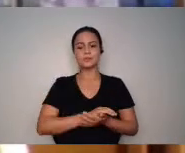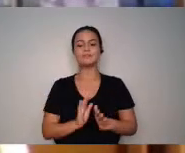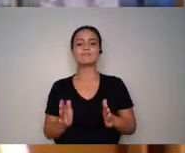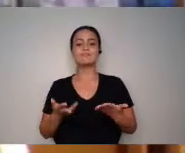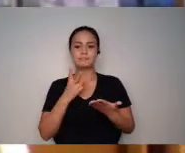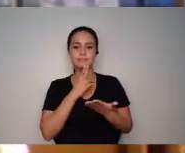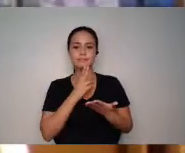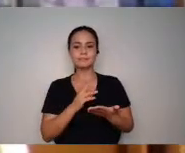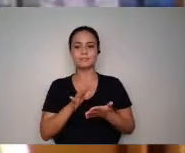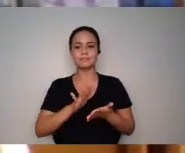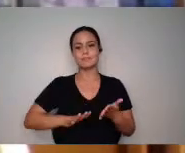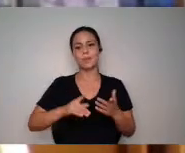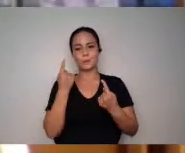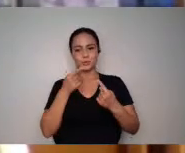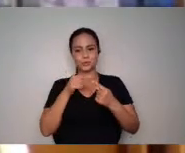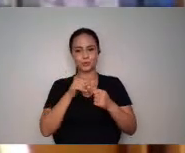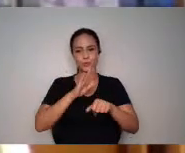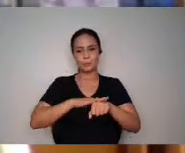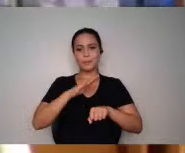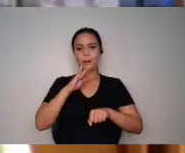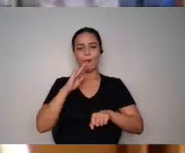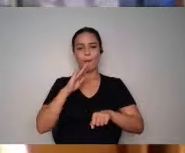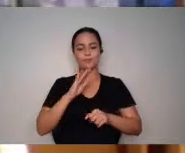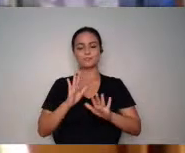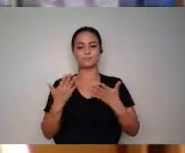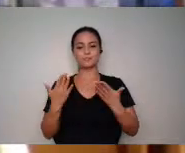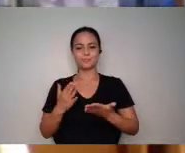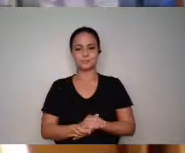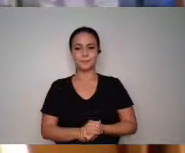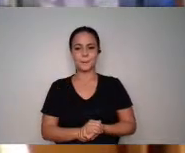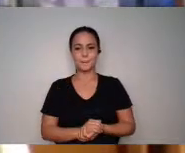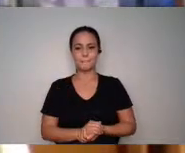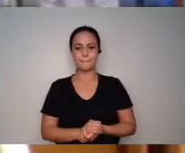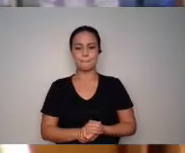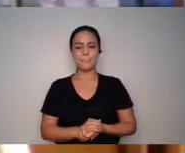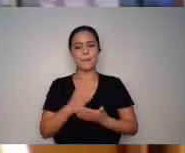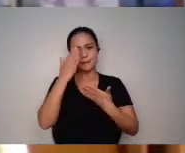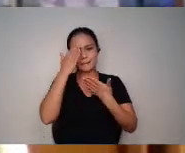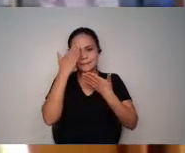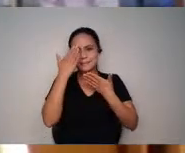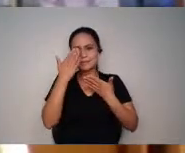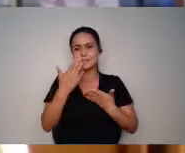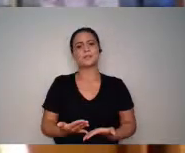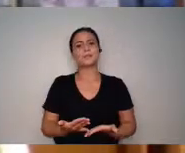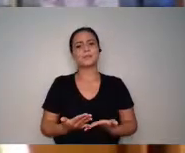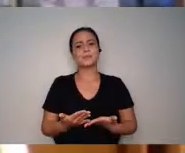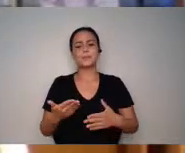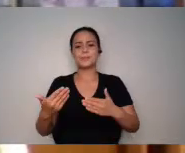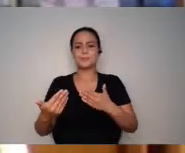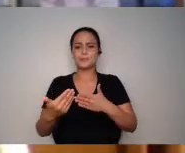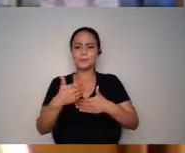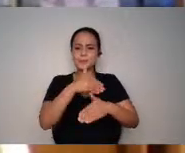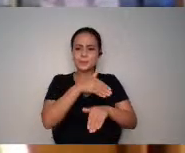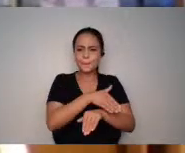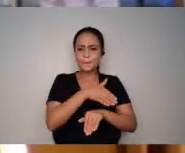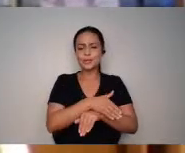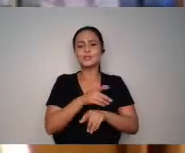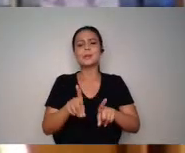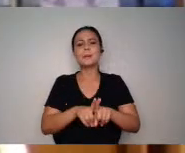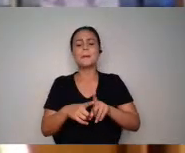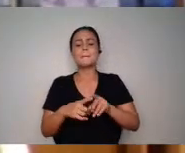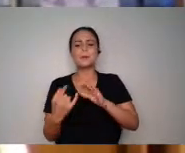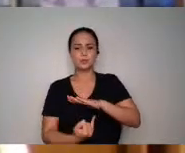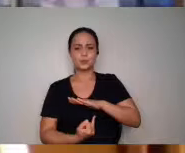here, we can learn. And I believe that's our most important goal. And I thank